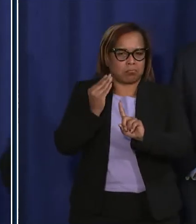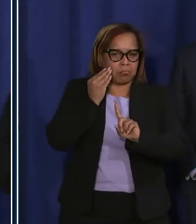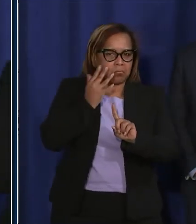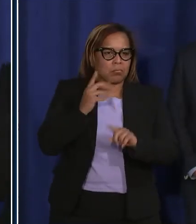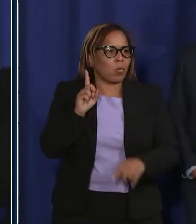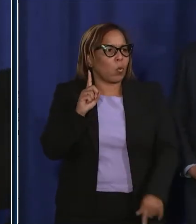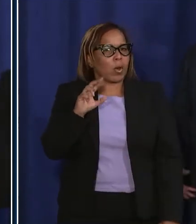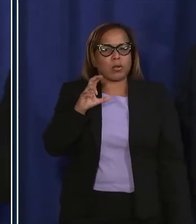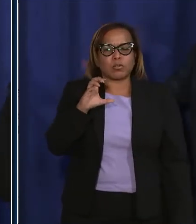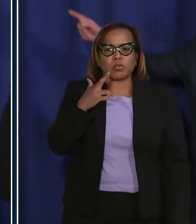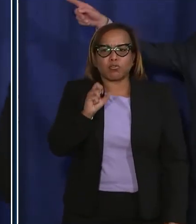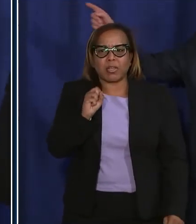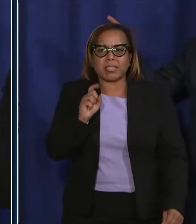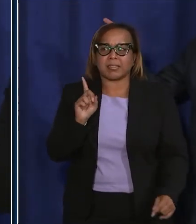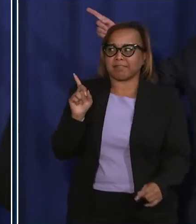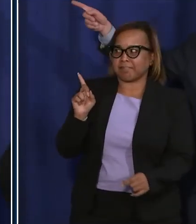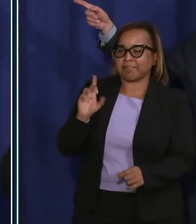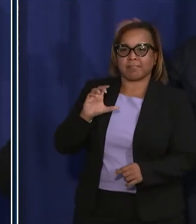where's Chris?